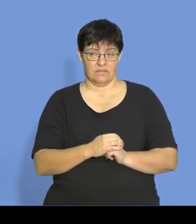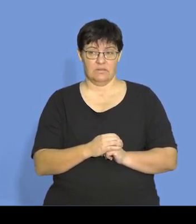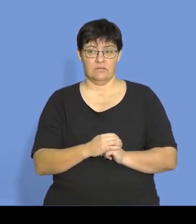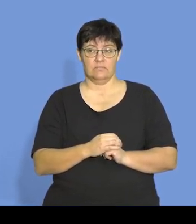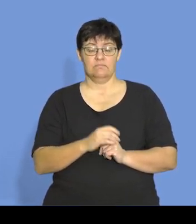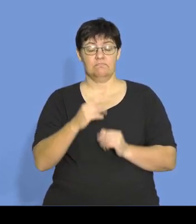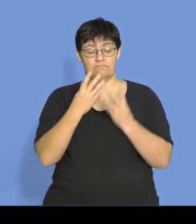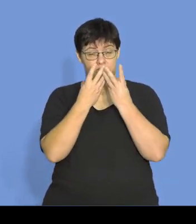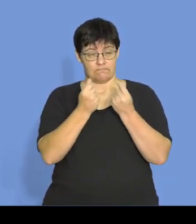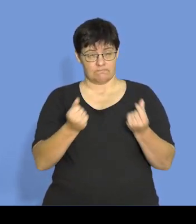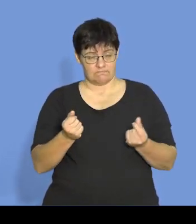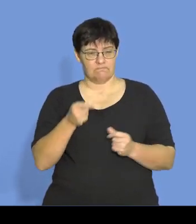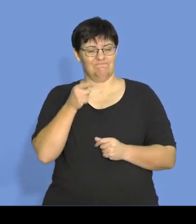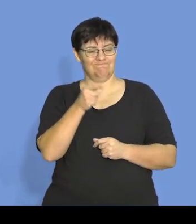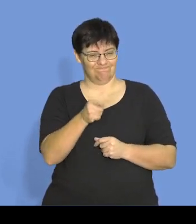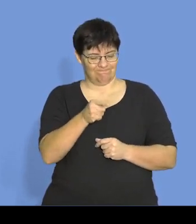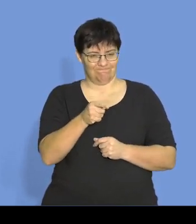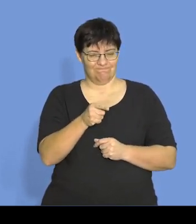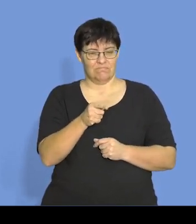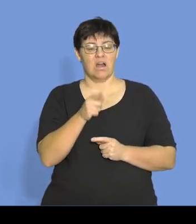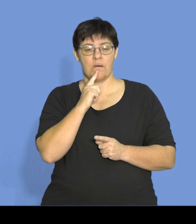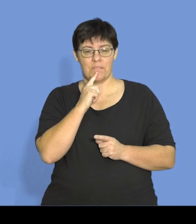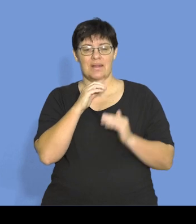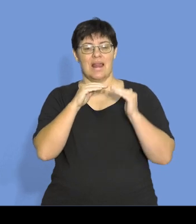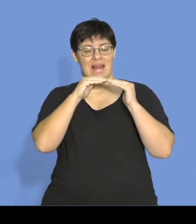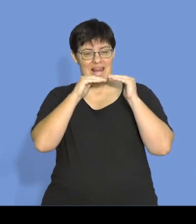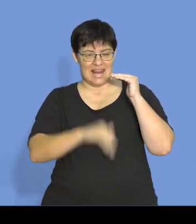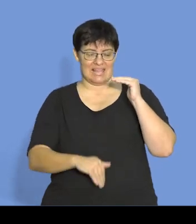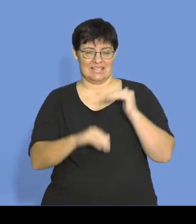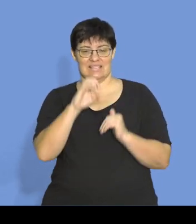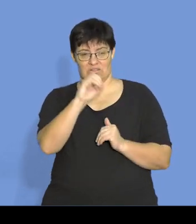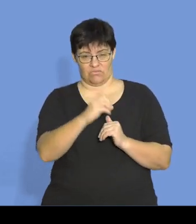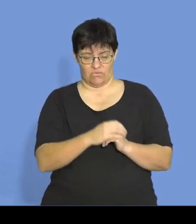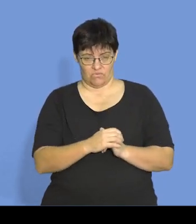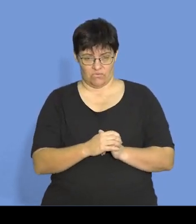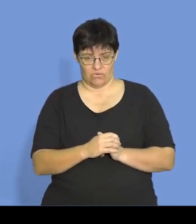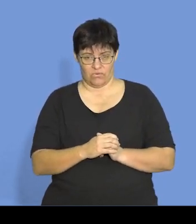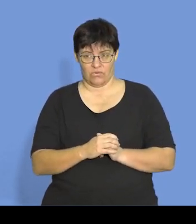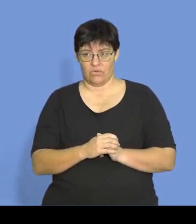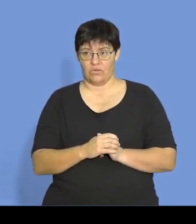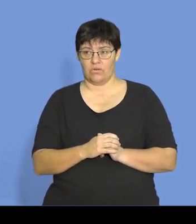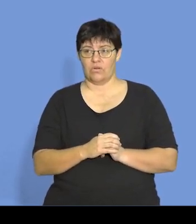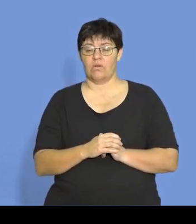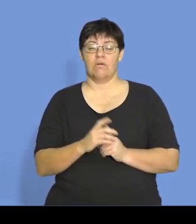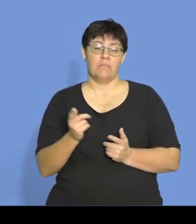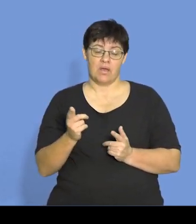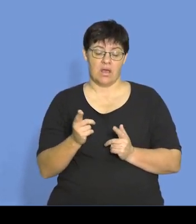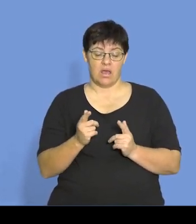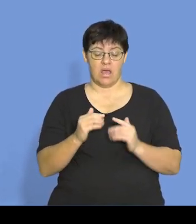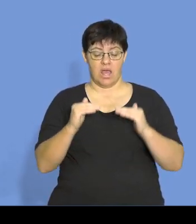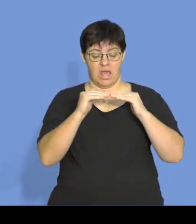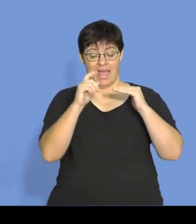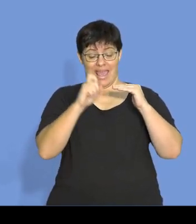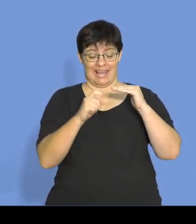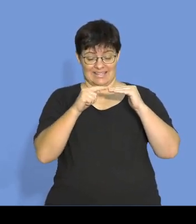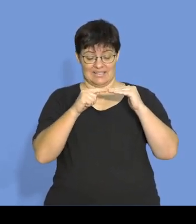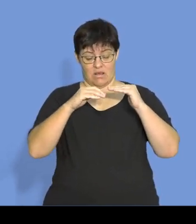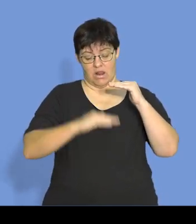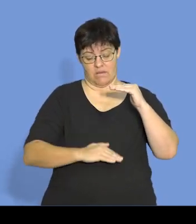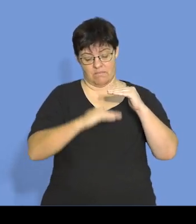need a solution for this where the graph is less than 0, meaning where it is